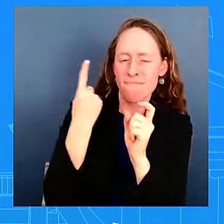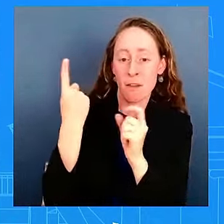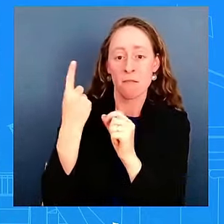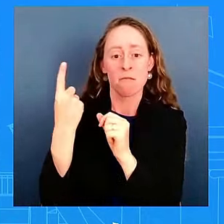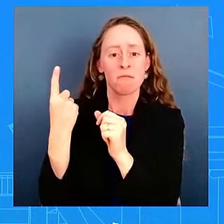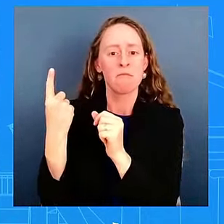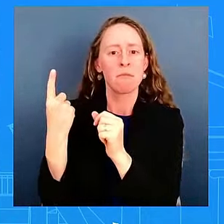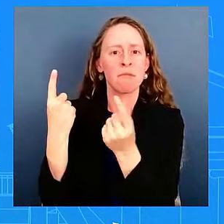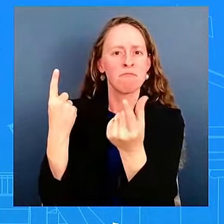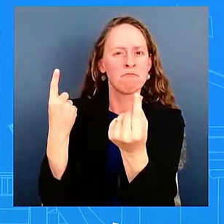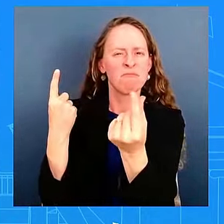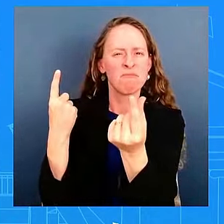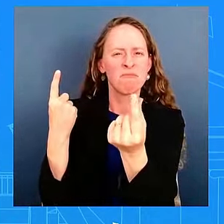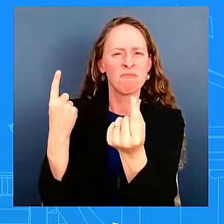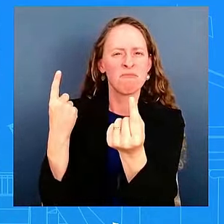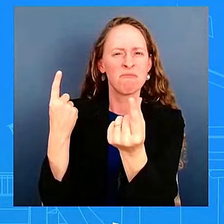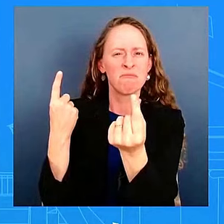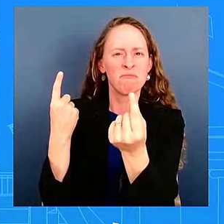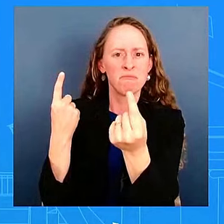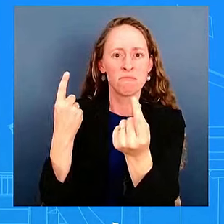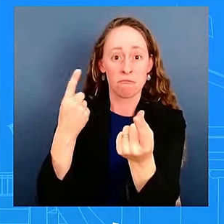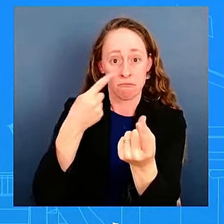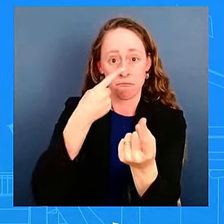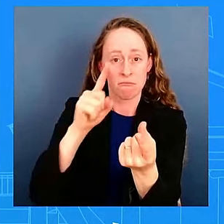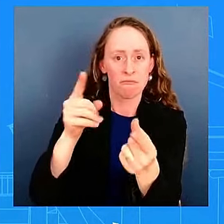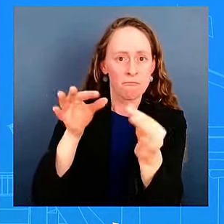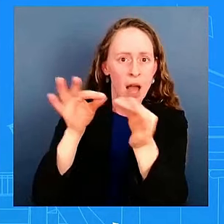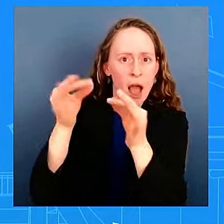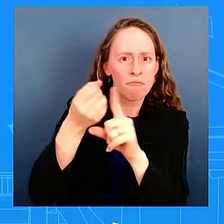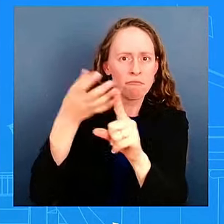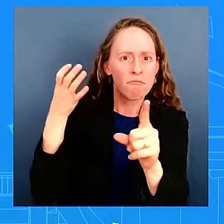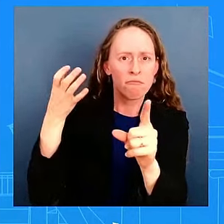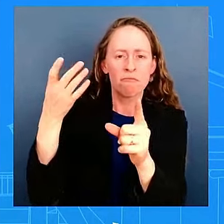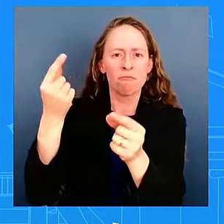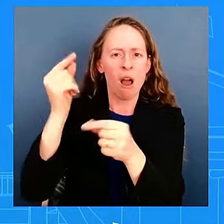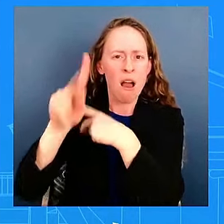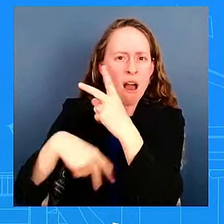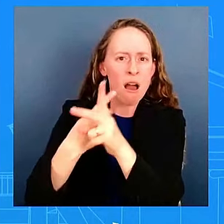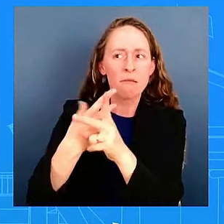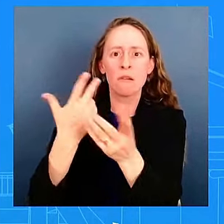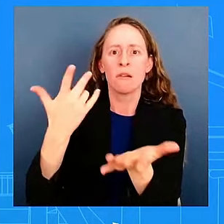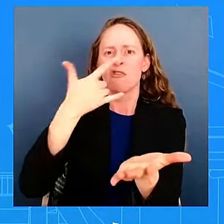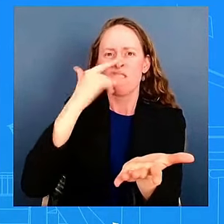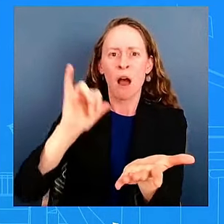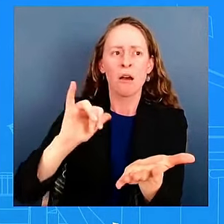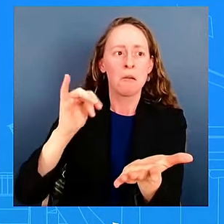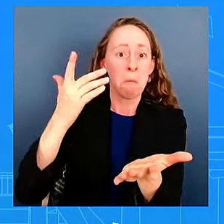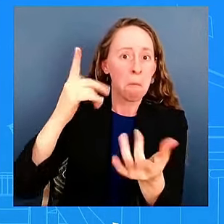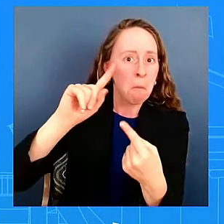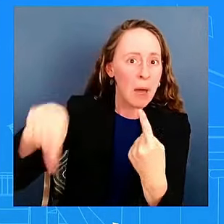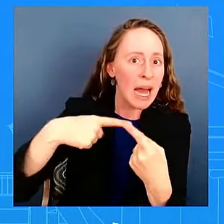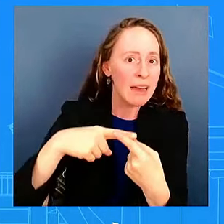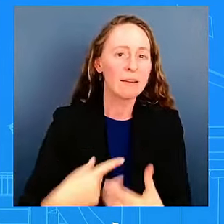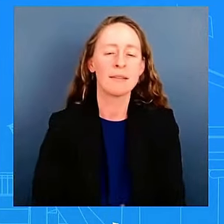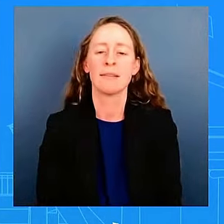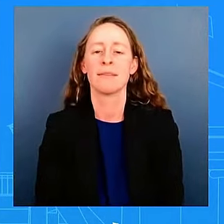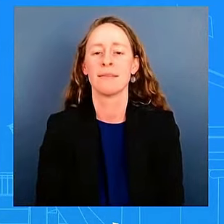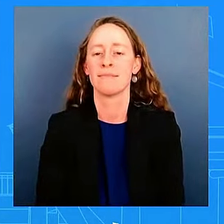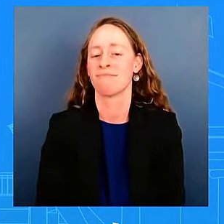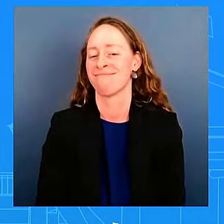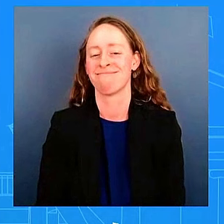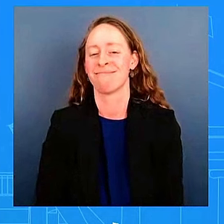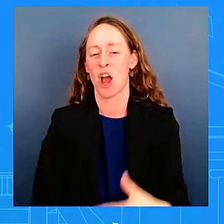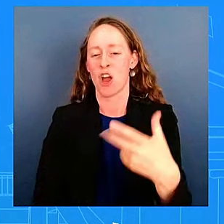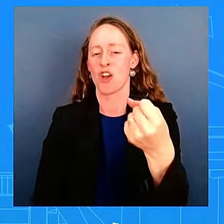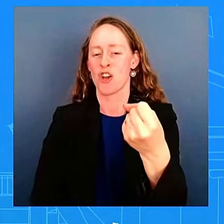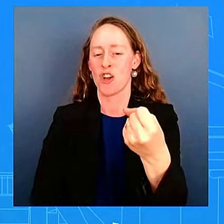might unveil them, and what he is seeking to achieve? I appreciate the question. I'm not going to get ahead of the president, so I don't have anything to share at this time. He also said